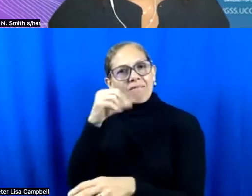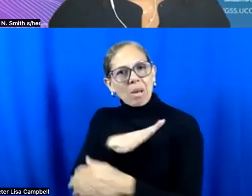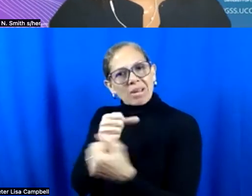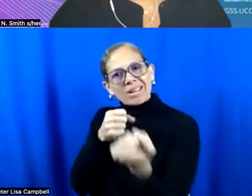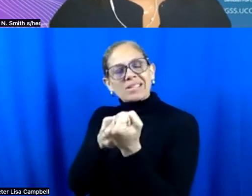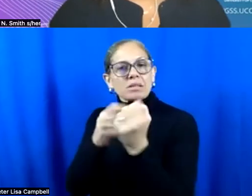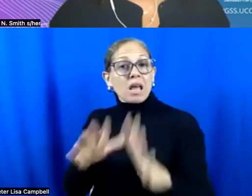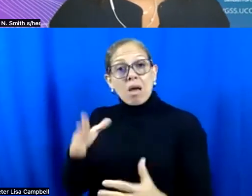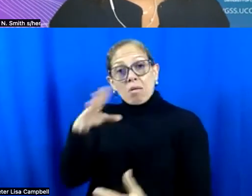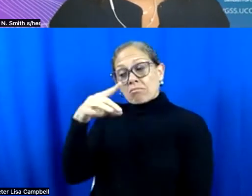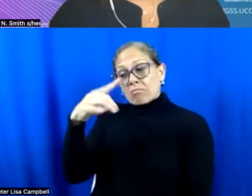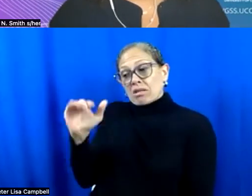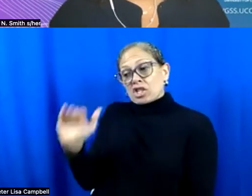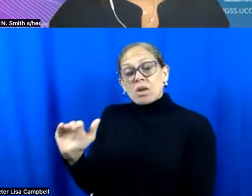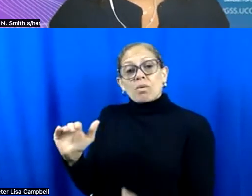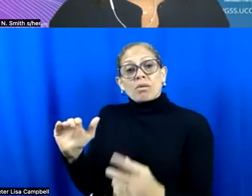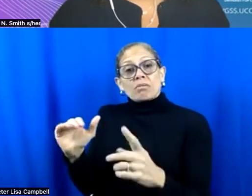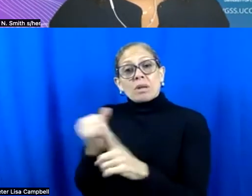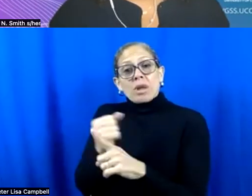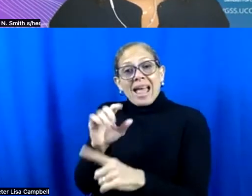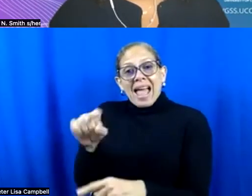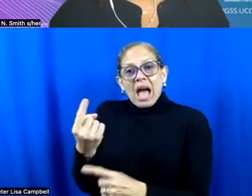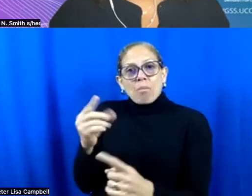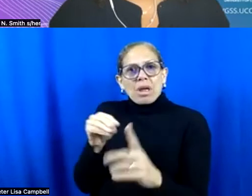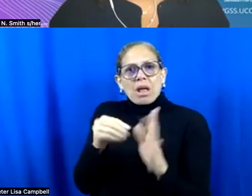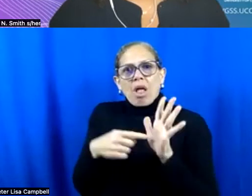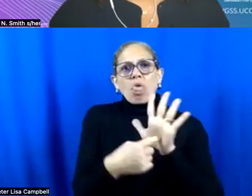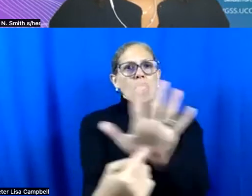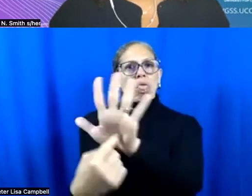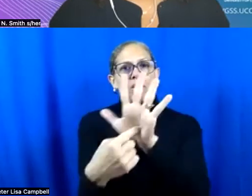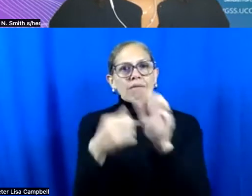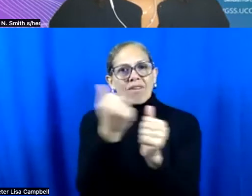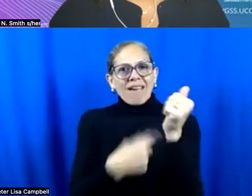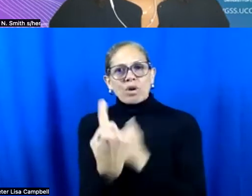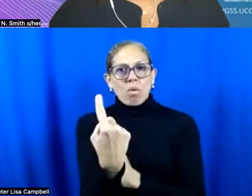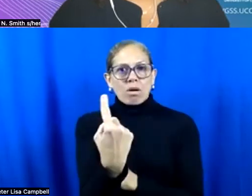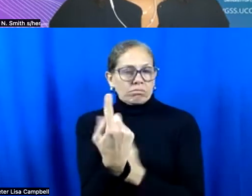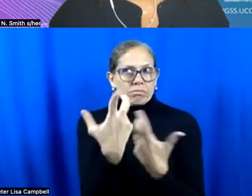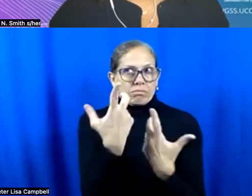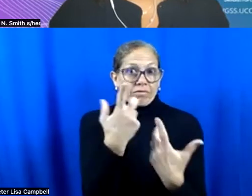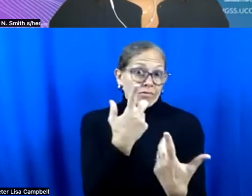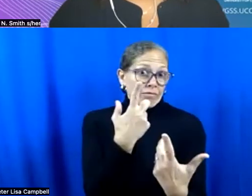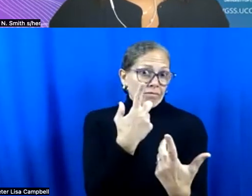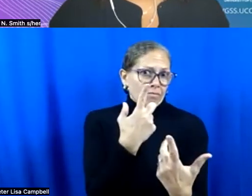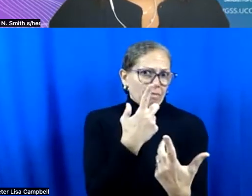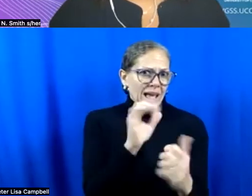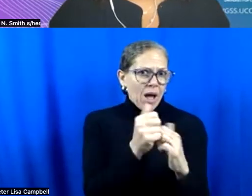on childhood sexual abuse and campus assault be illuminating for everyone, especially people who are not Black feminists?